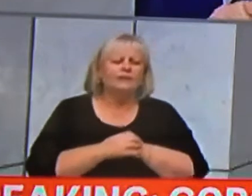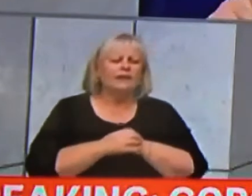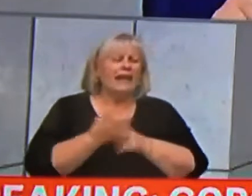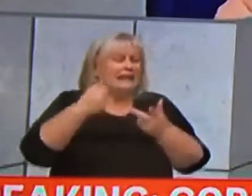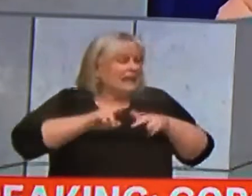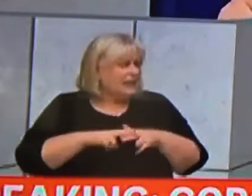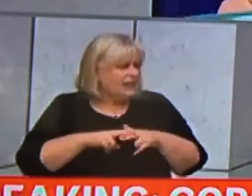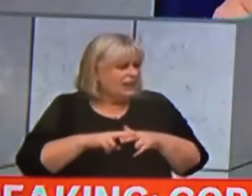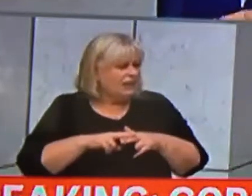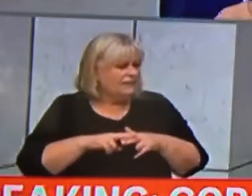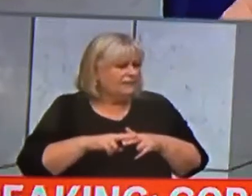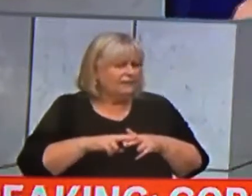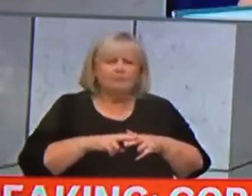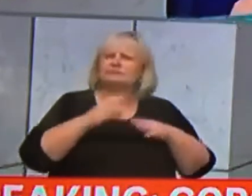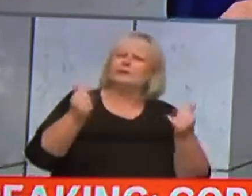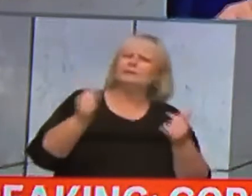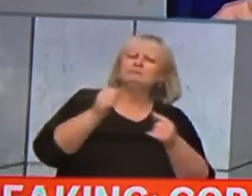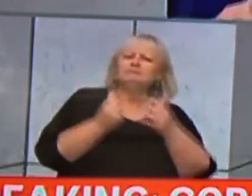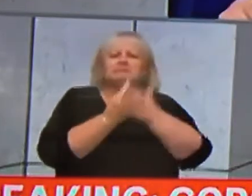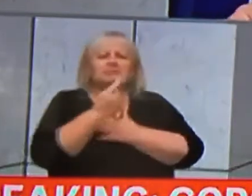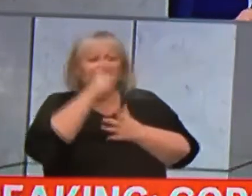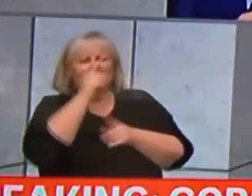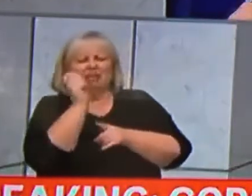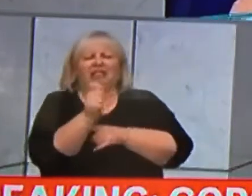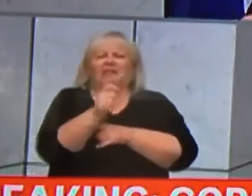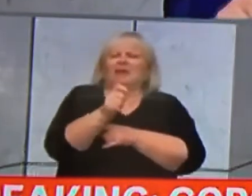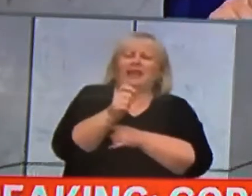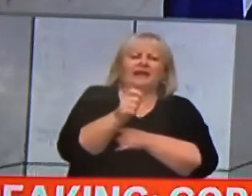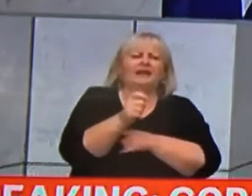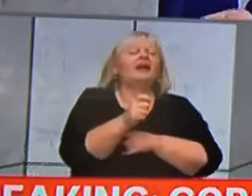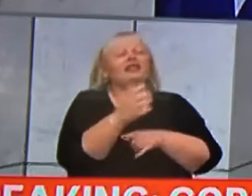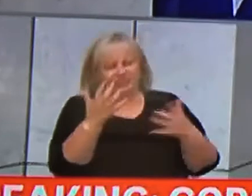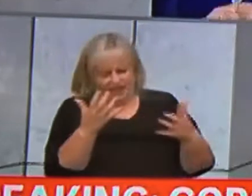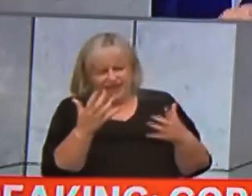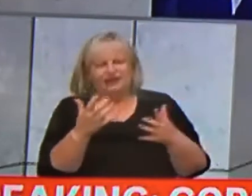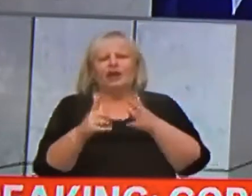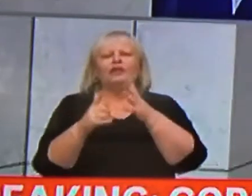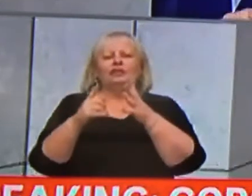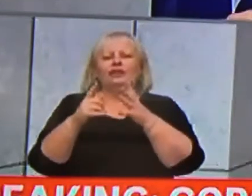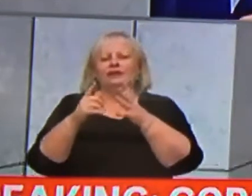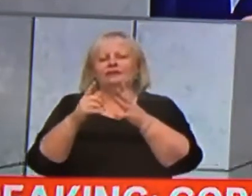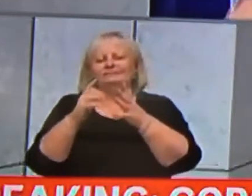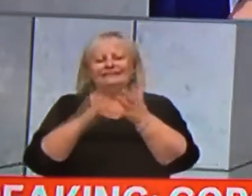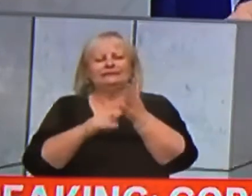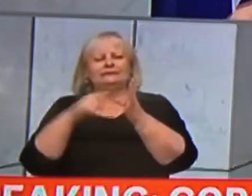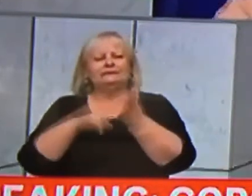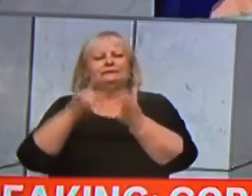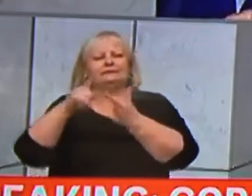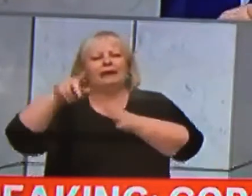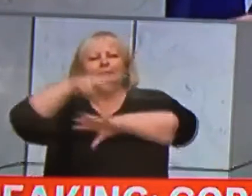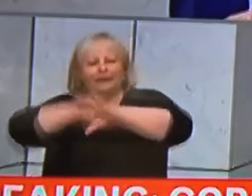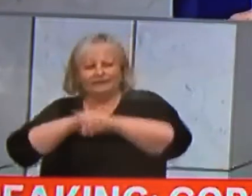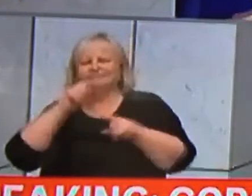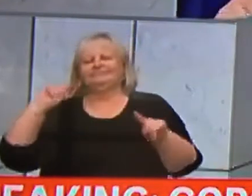if there is a situation where people are non-compliant, of course the enforcement authority is the state jurisdiction and the relevant